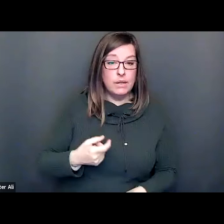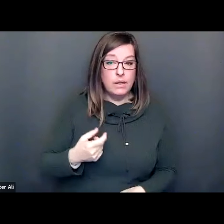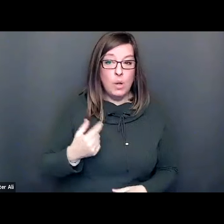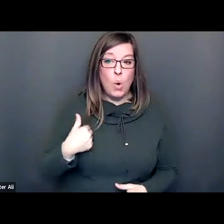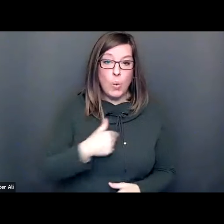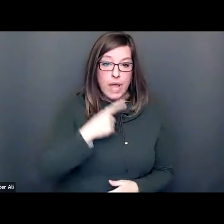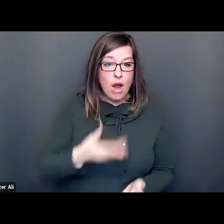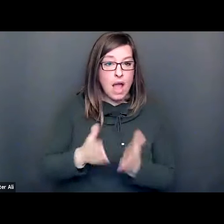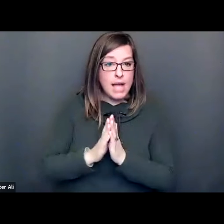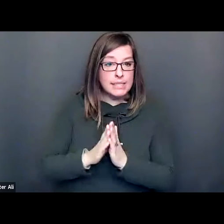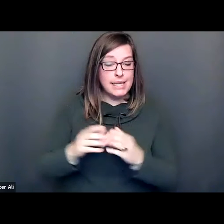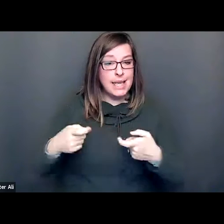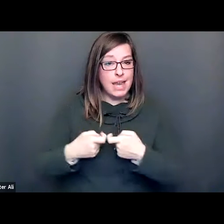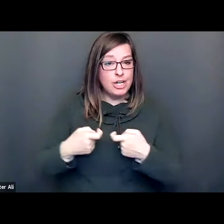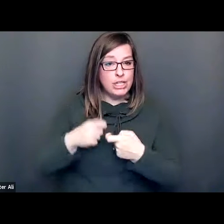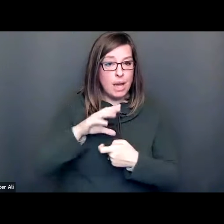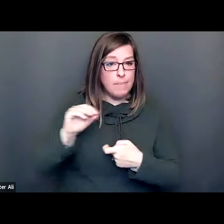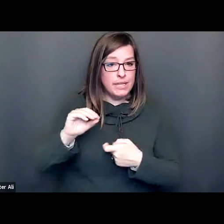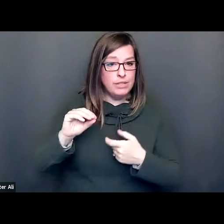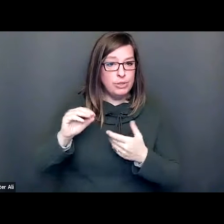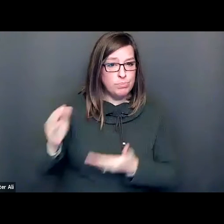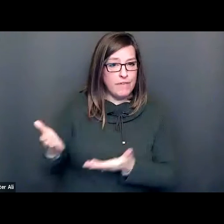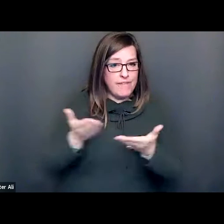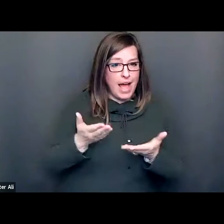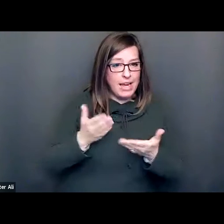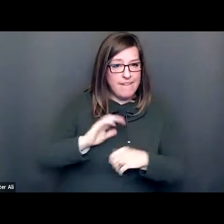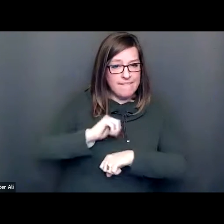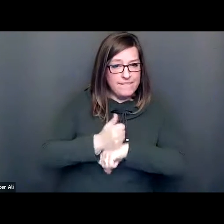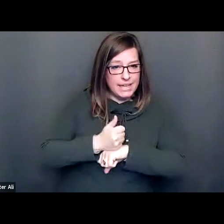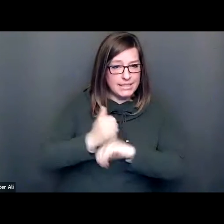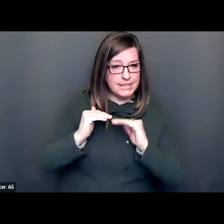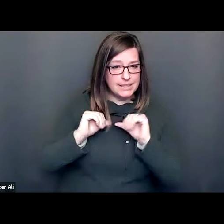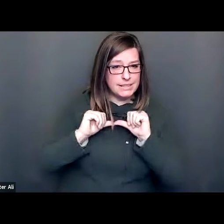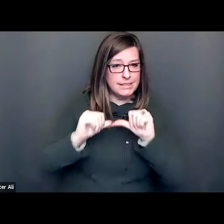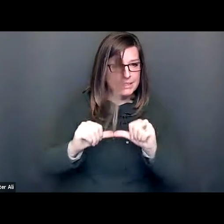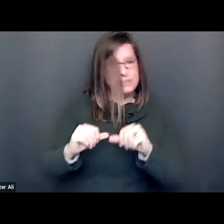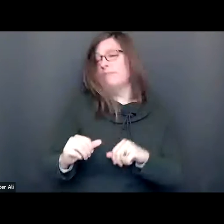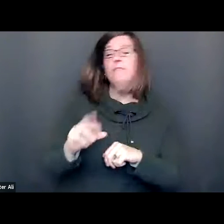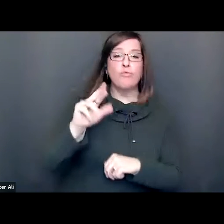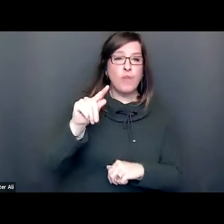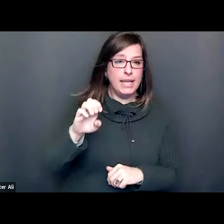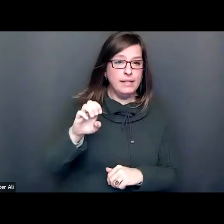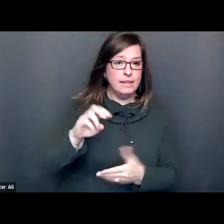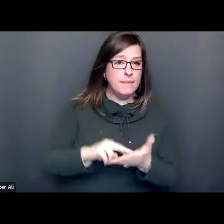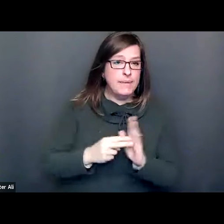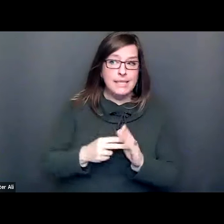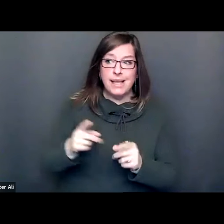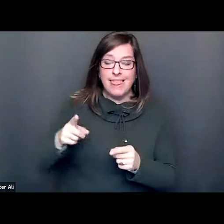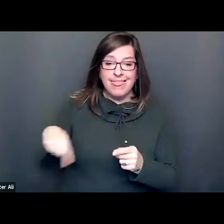to provide a fixed rate, which requires them to determine the amount of risk for the